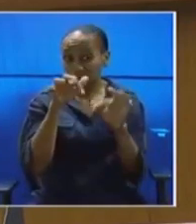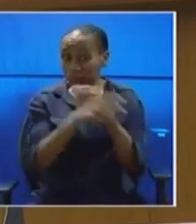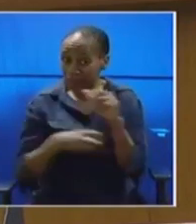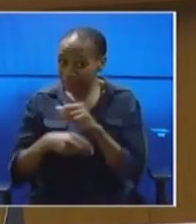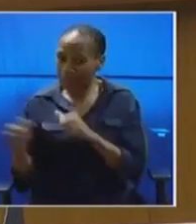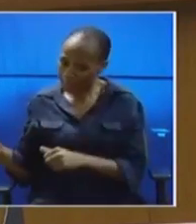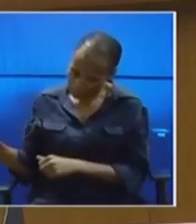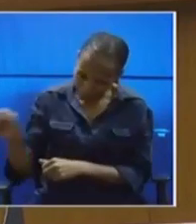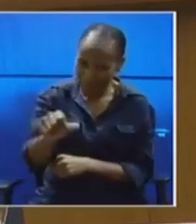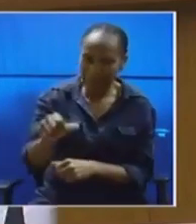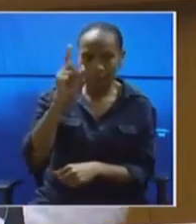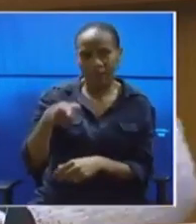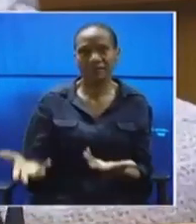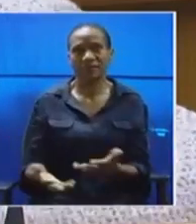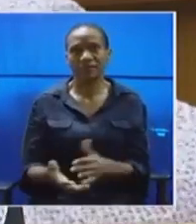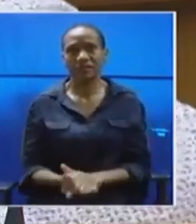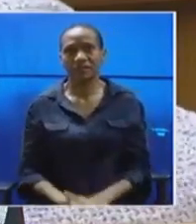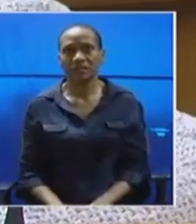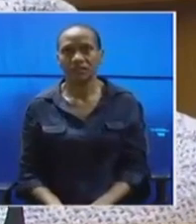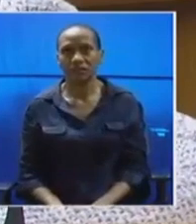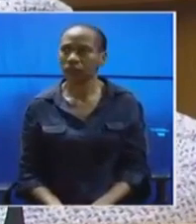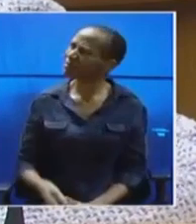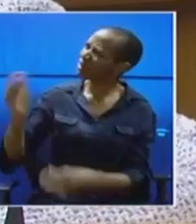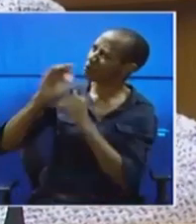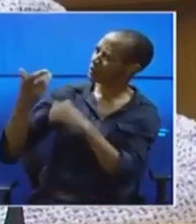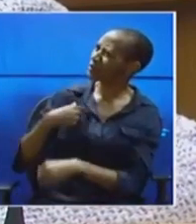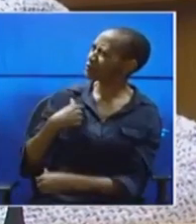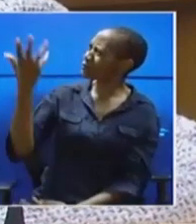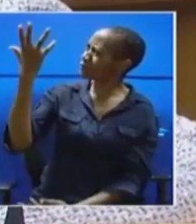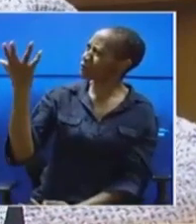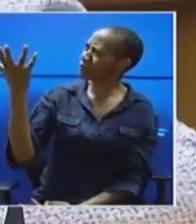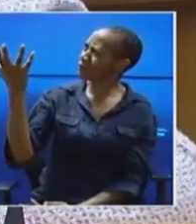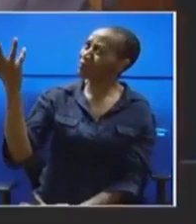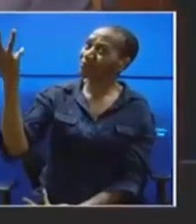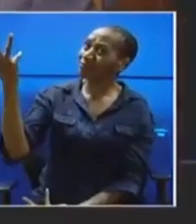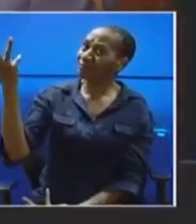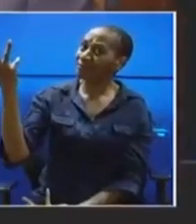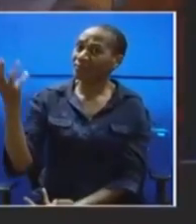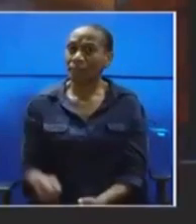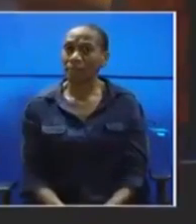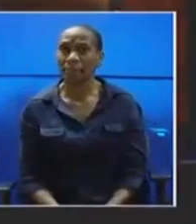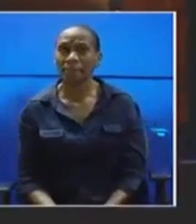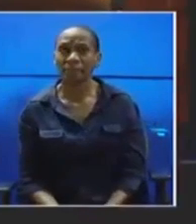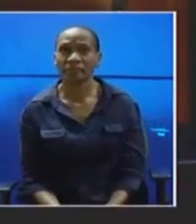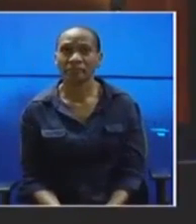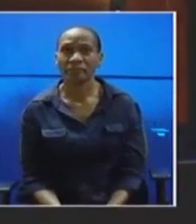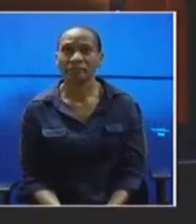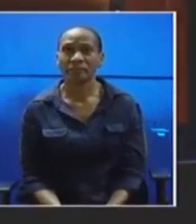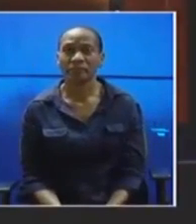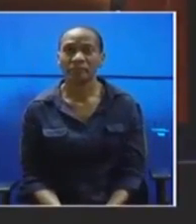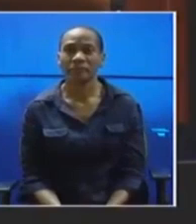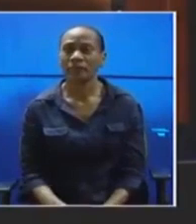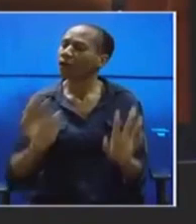transparent, bringing in. Are you going to protect me or not? You know, no, honorable